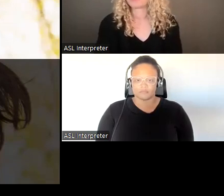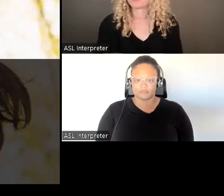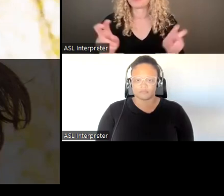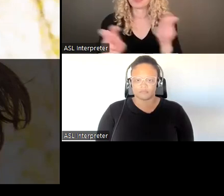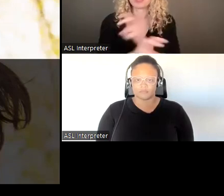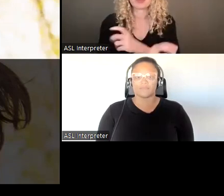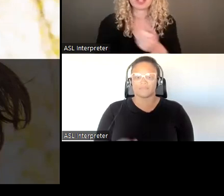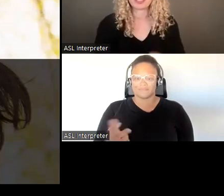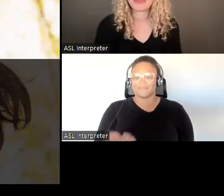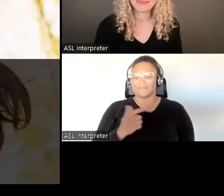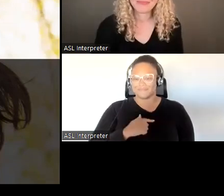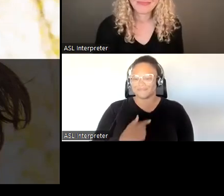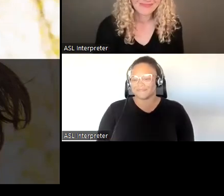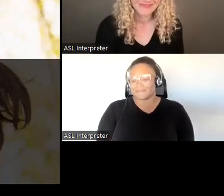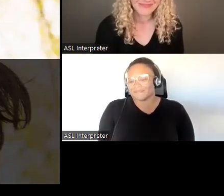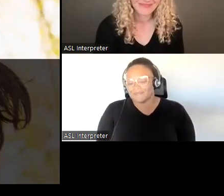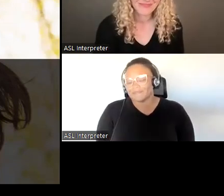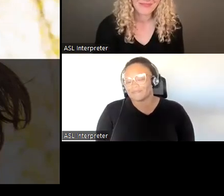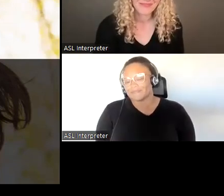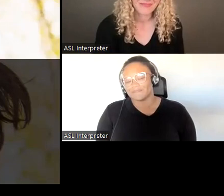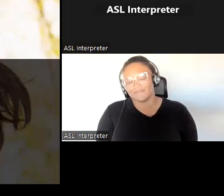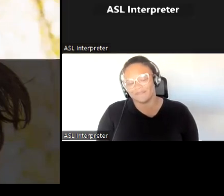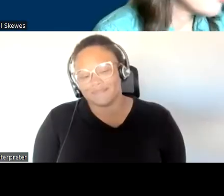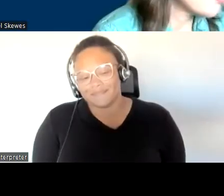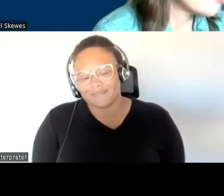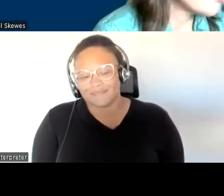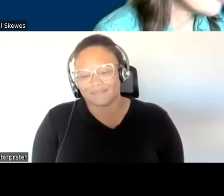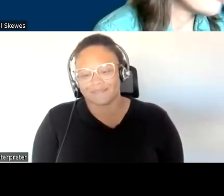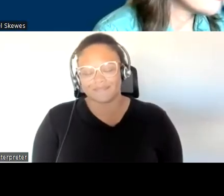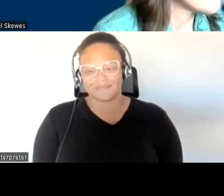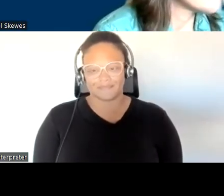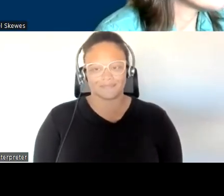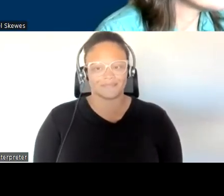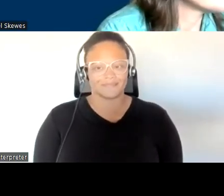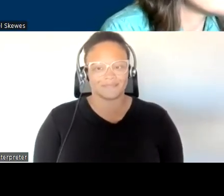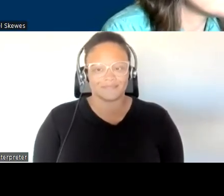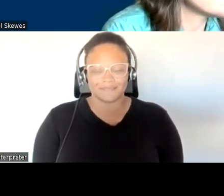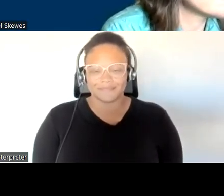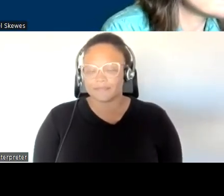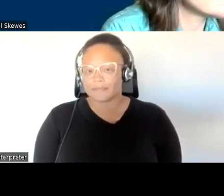Porque estaba oyendo yo ahorita que es por niño, no es por Sí. número de licencia.